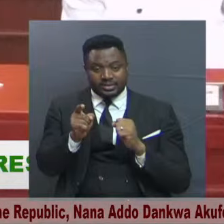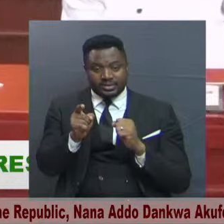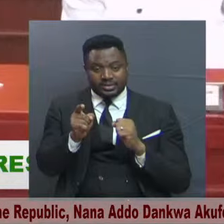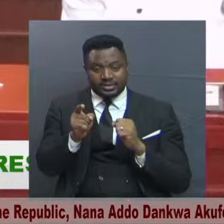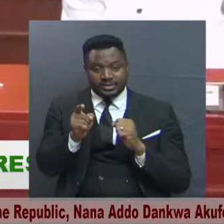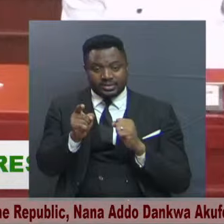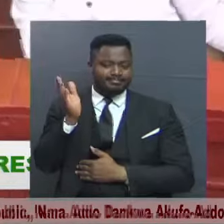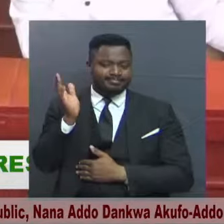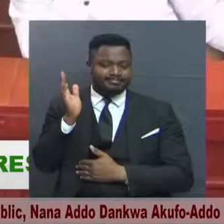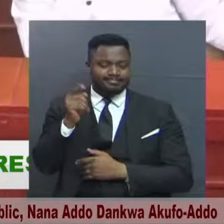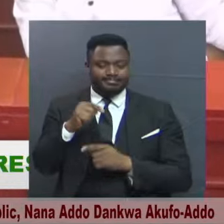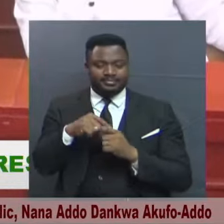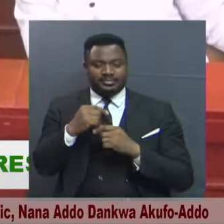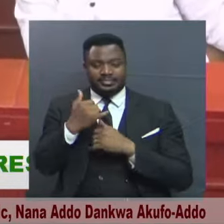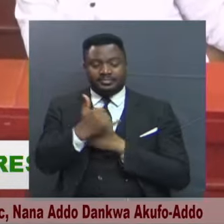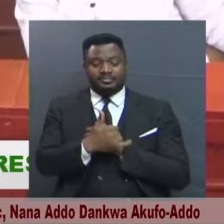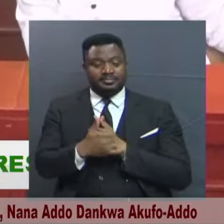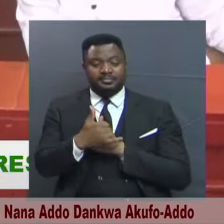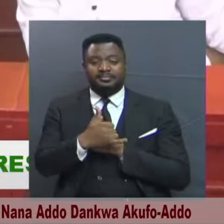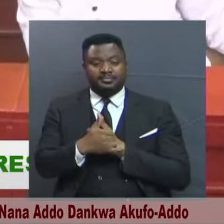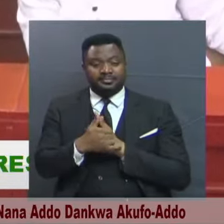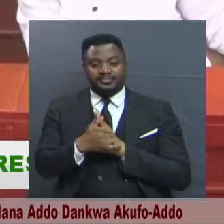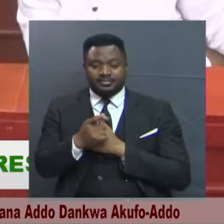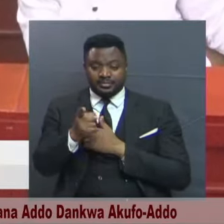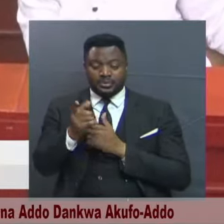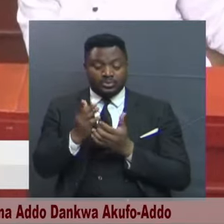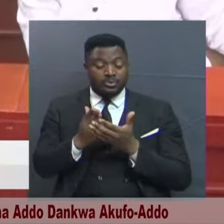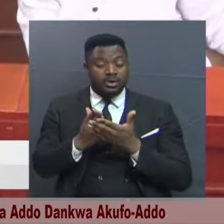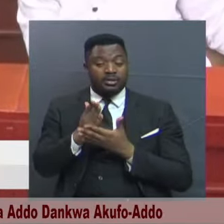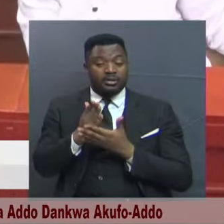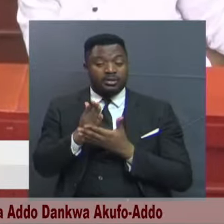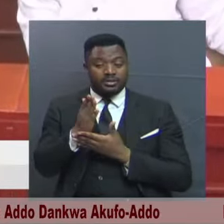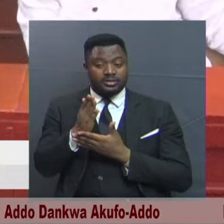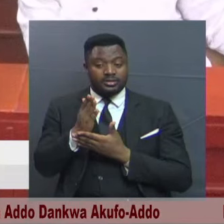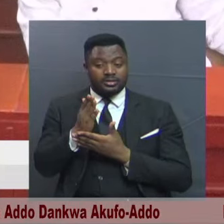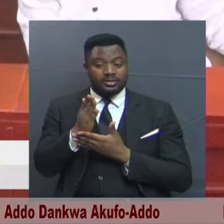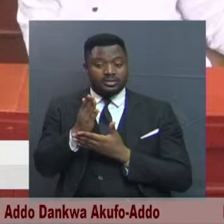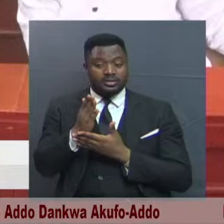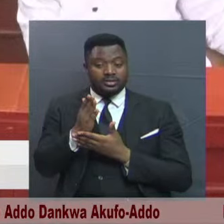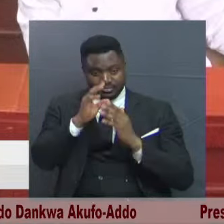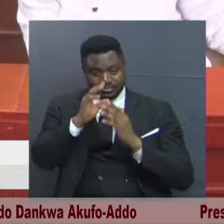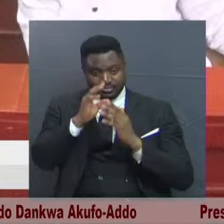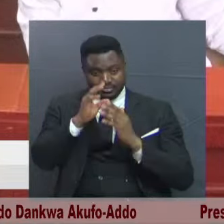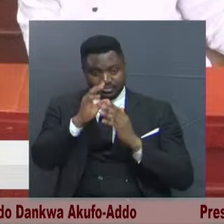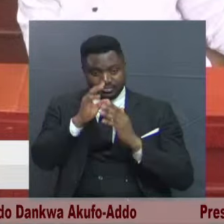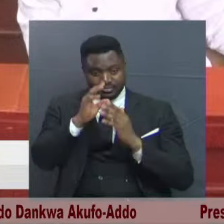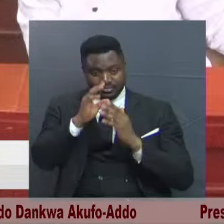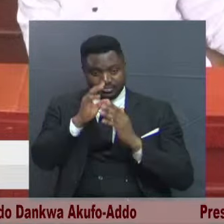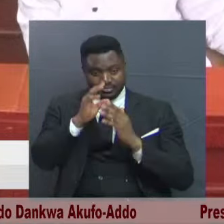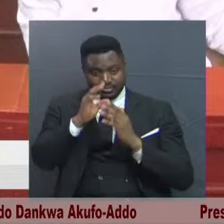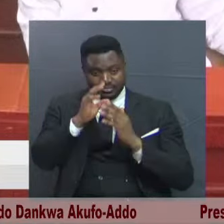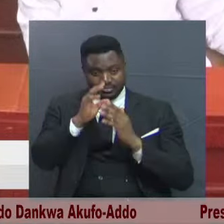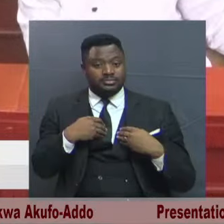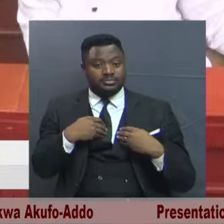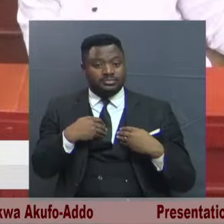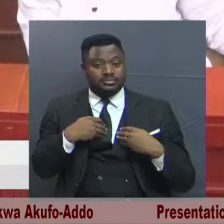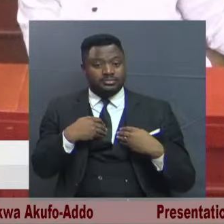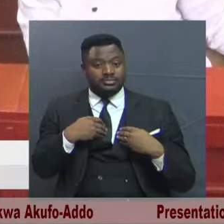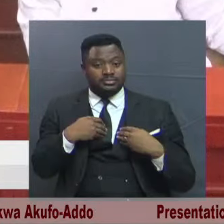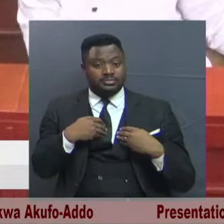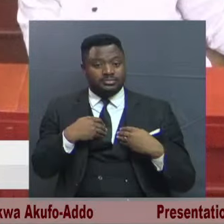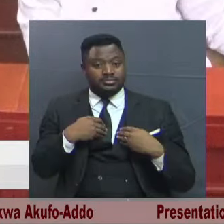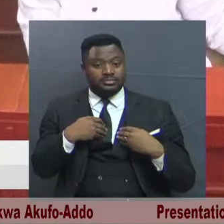the nation and Mr Speaker you were right and Mr President himself acknowledge that